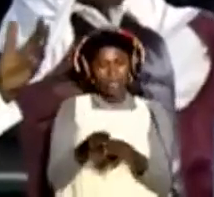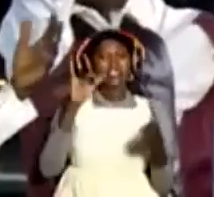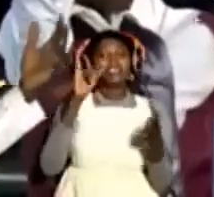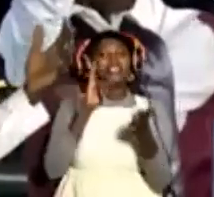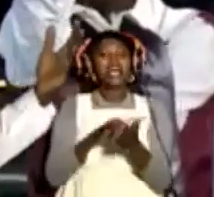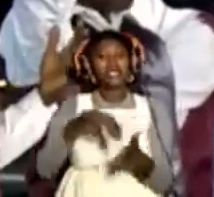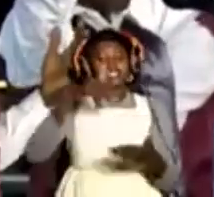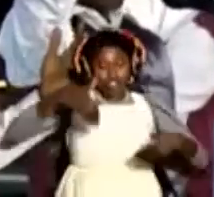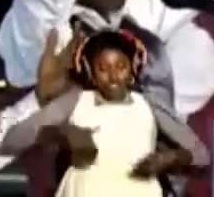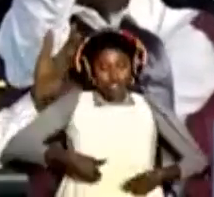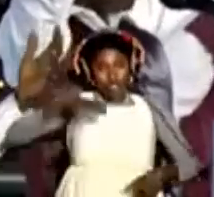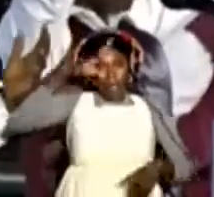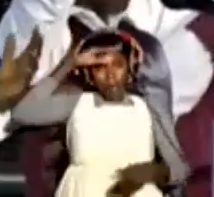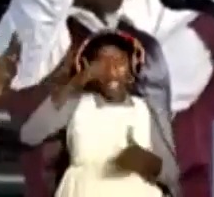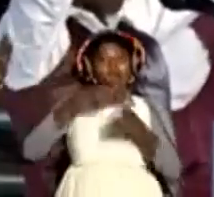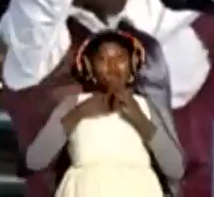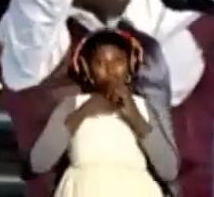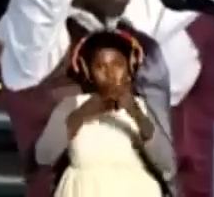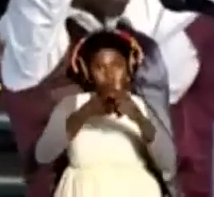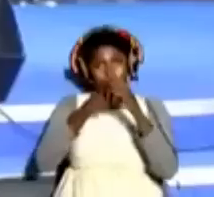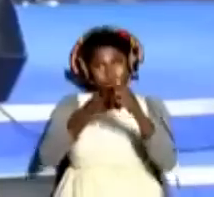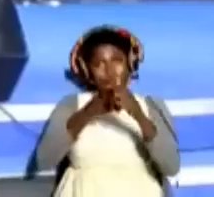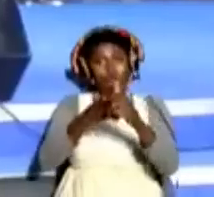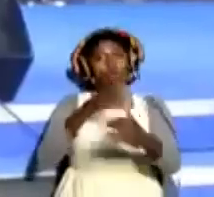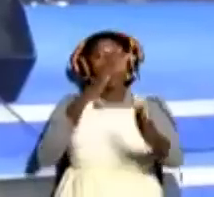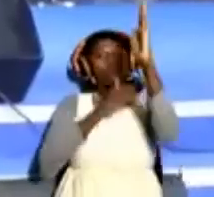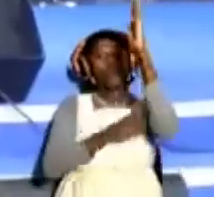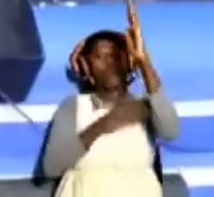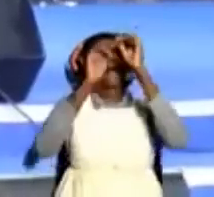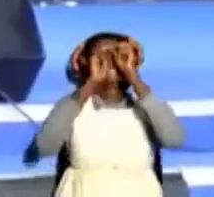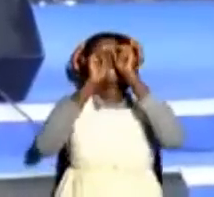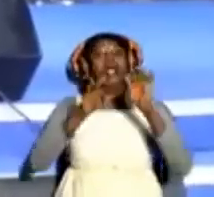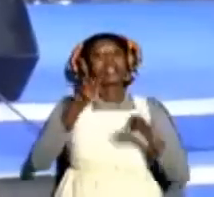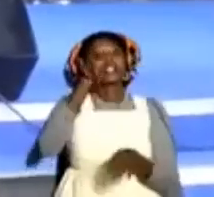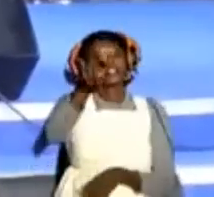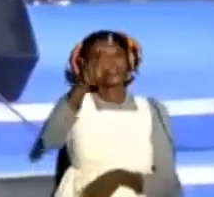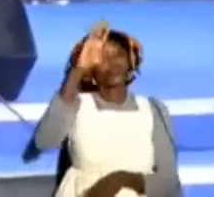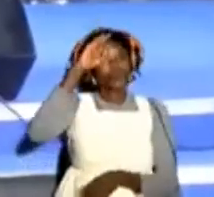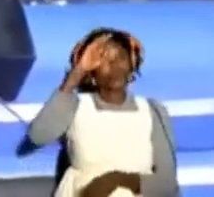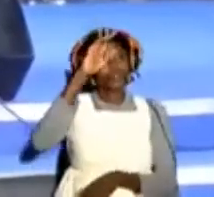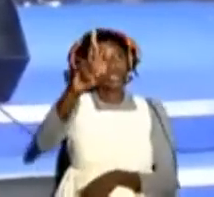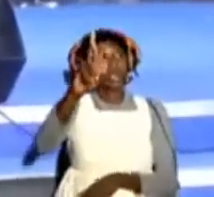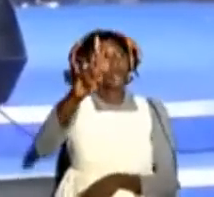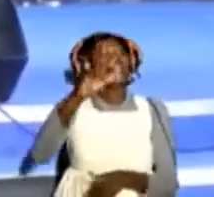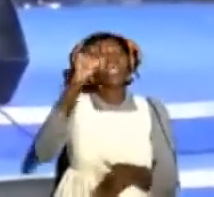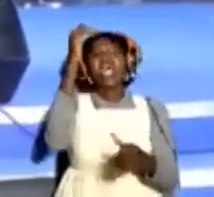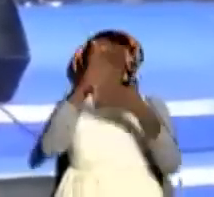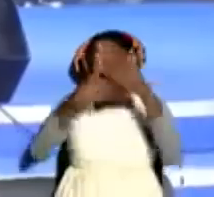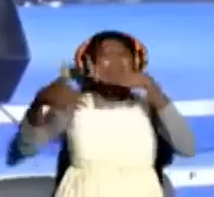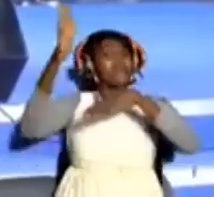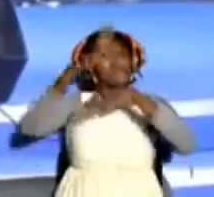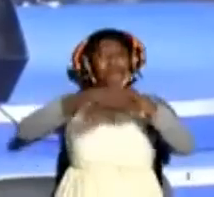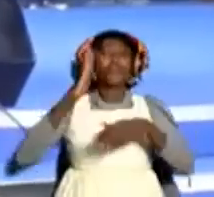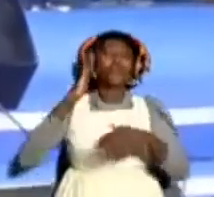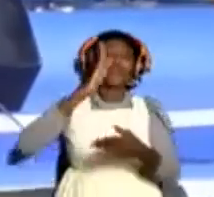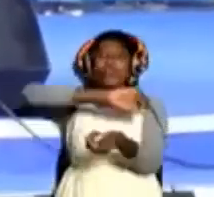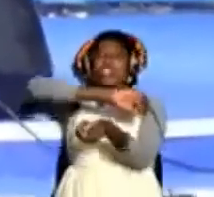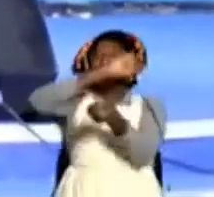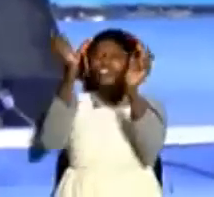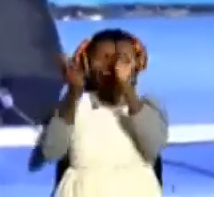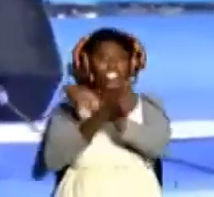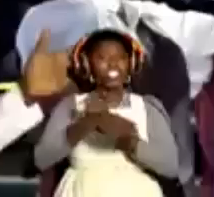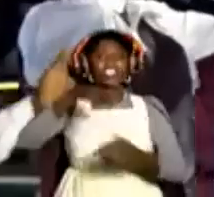That young man, run. God bless you, sir. Let heaven take record